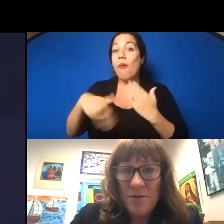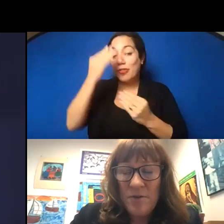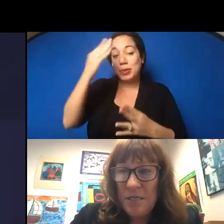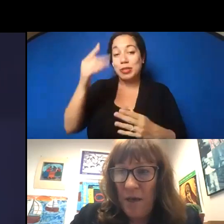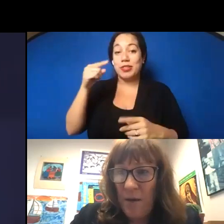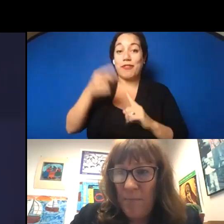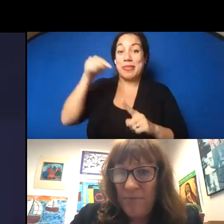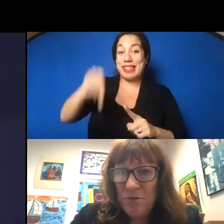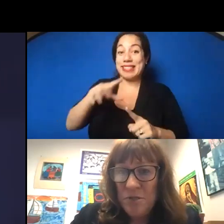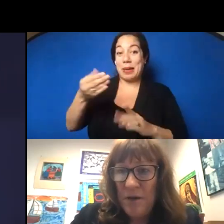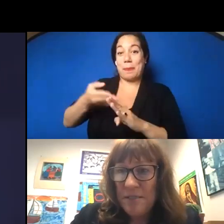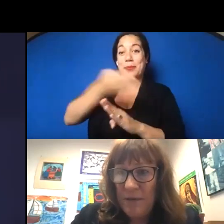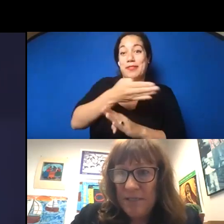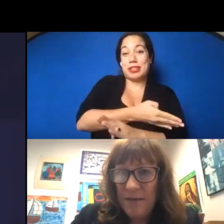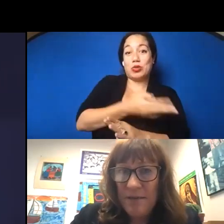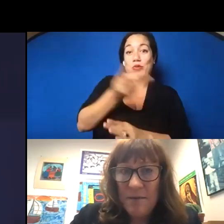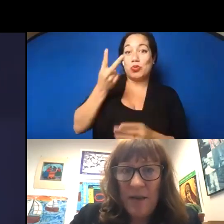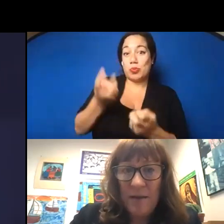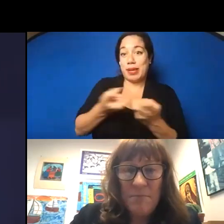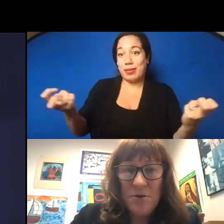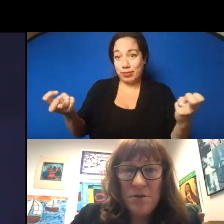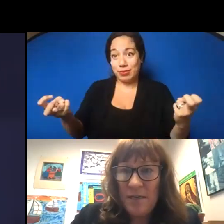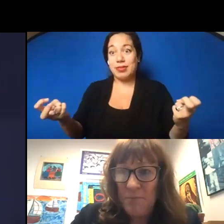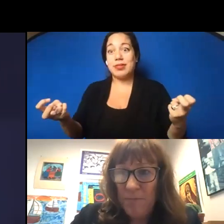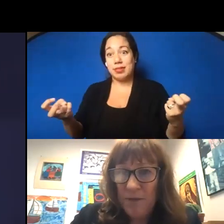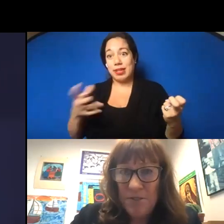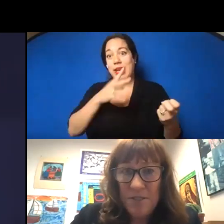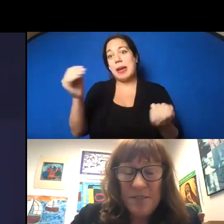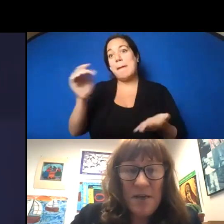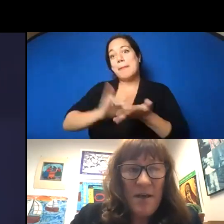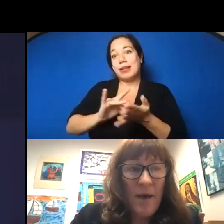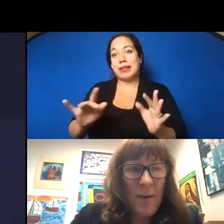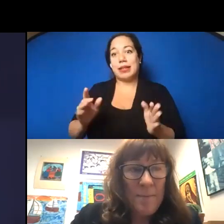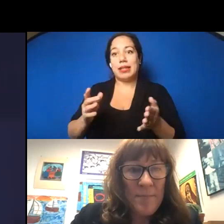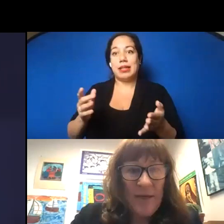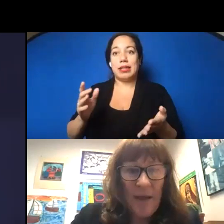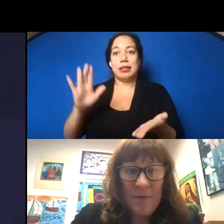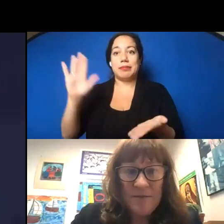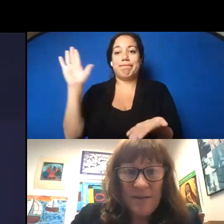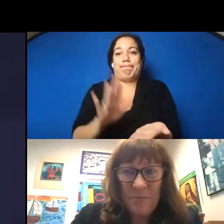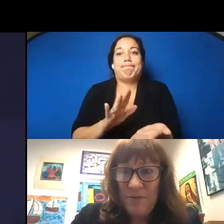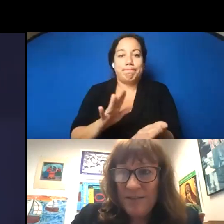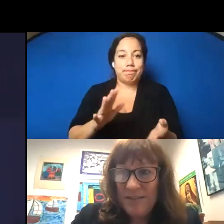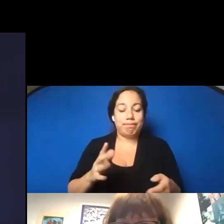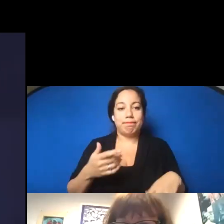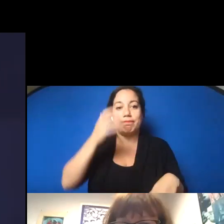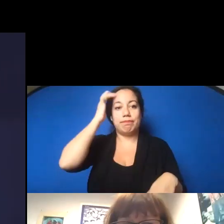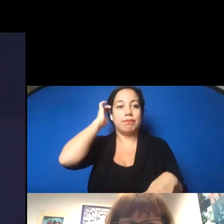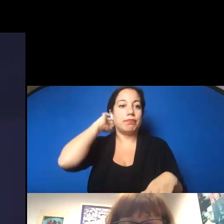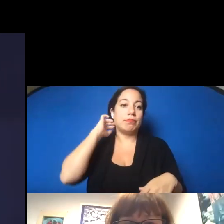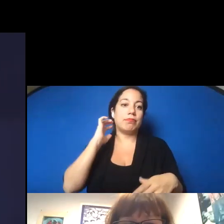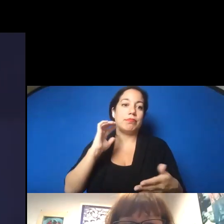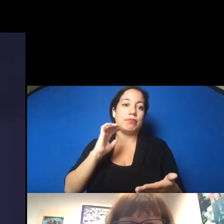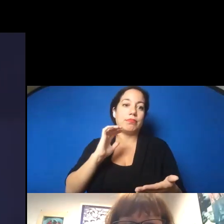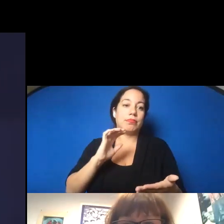that addressed first response and basic needs and medically marginalized populations. that happened in the previous several weeks.